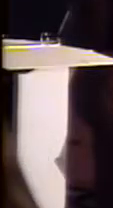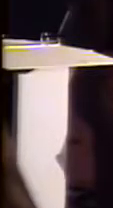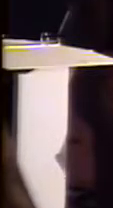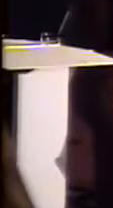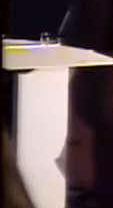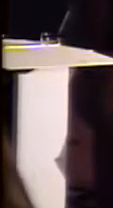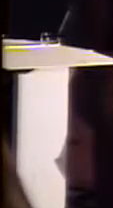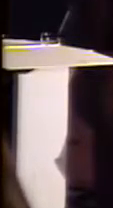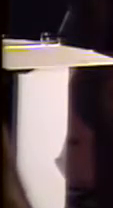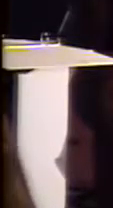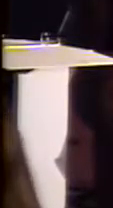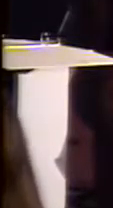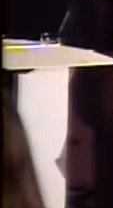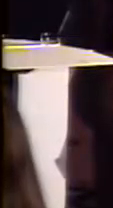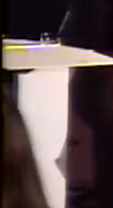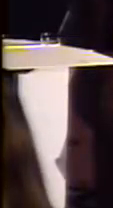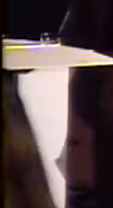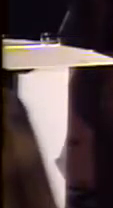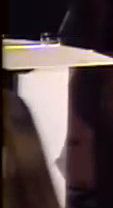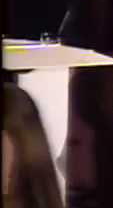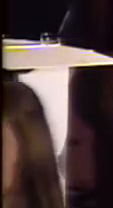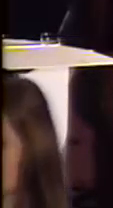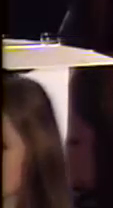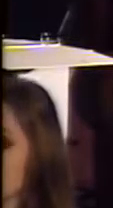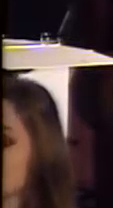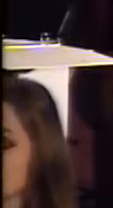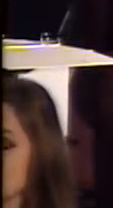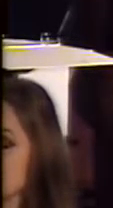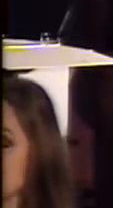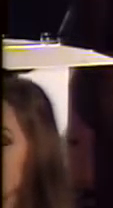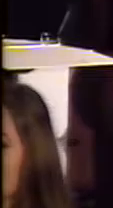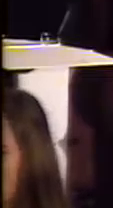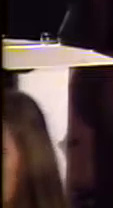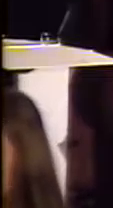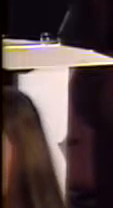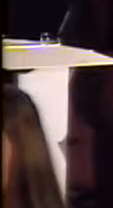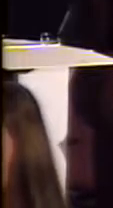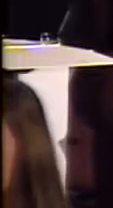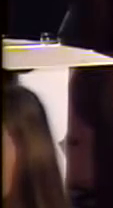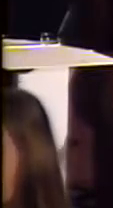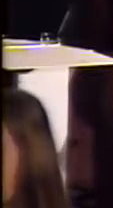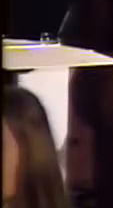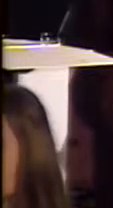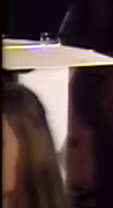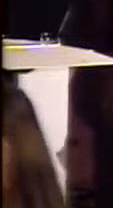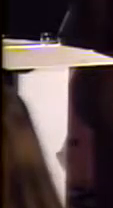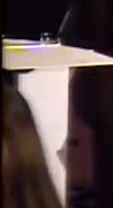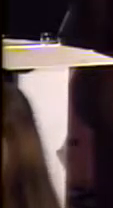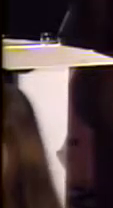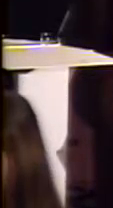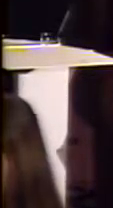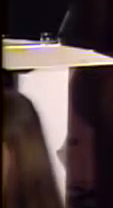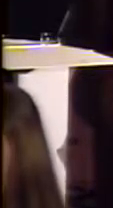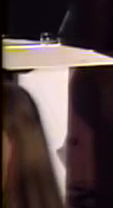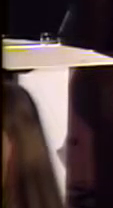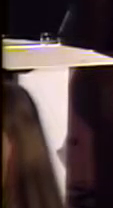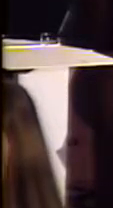through, angels were involved. The Holy Spirit would come and Mary would have the Christ child. He would be